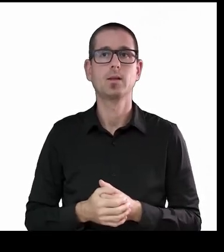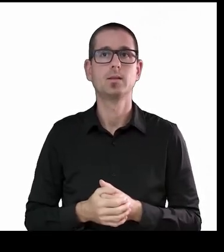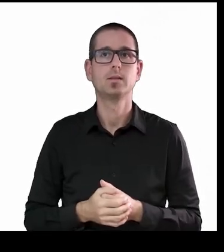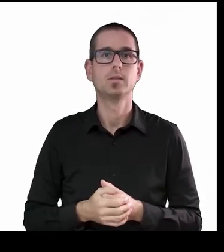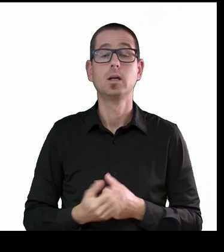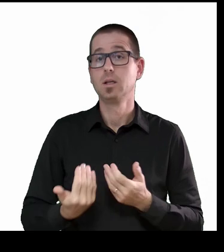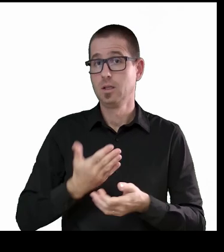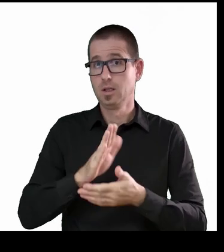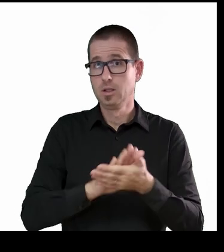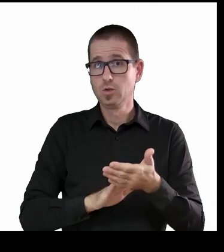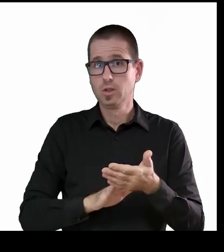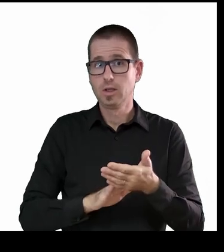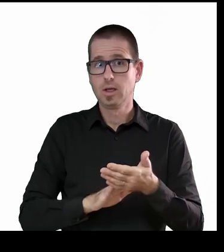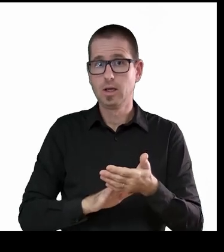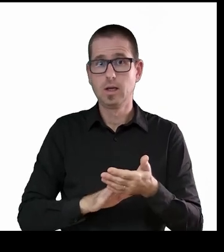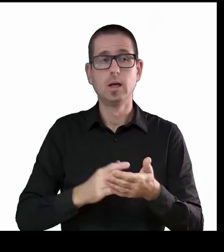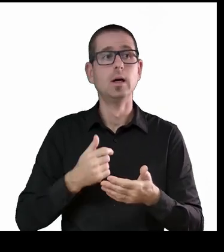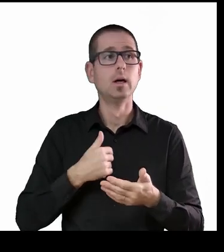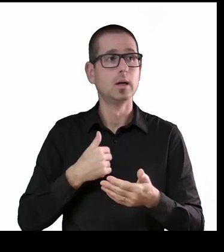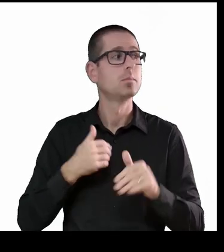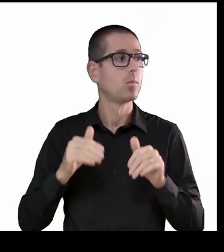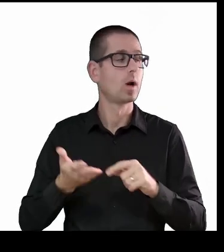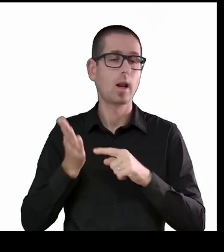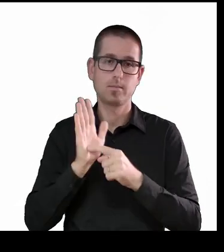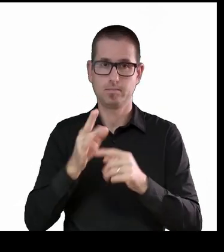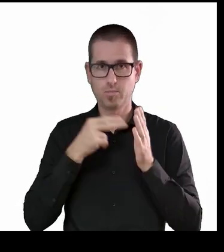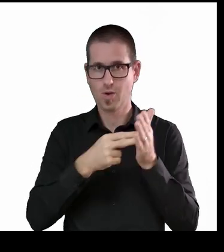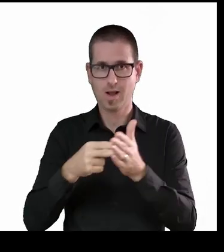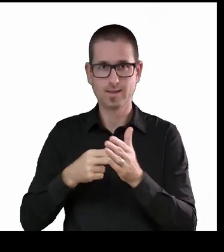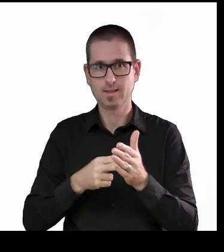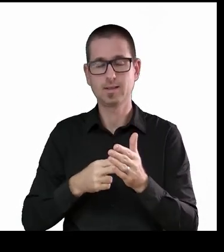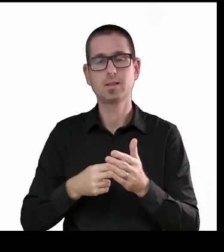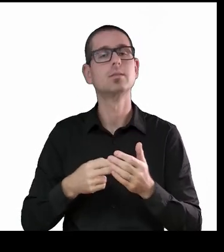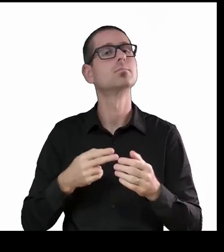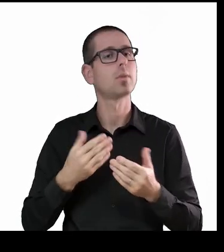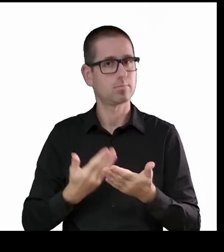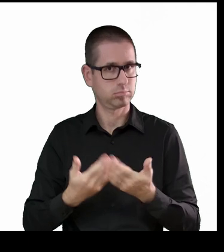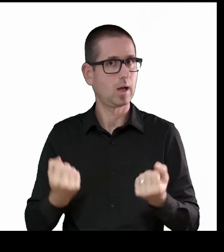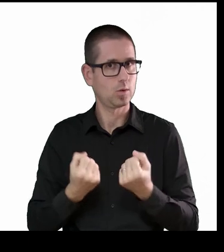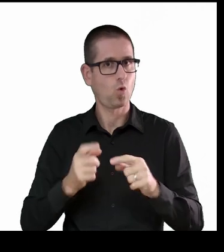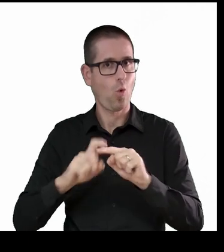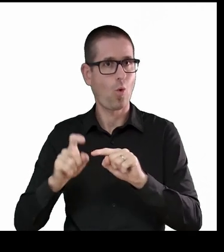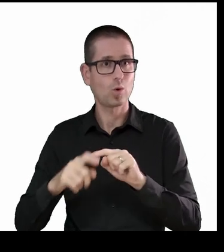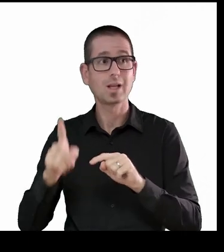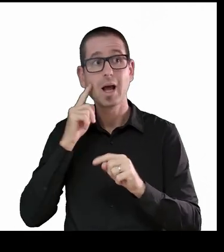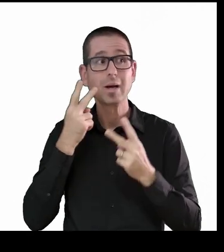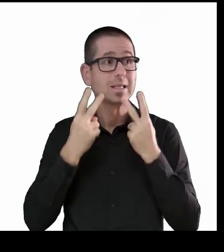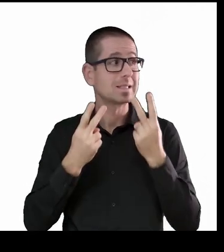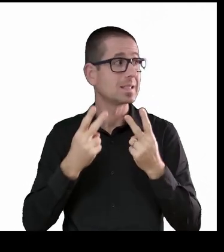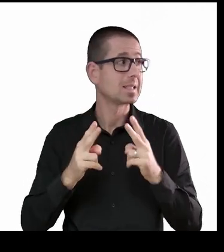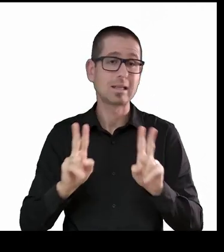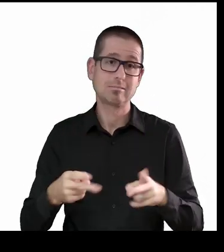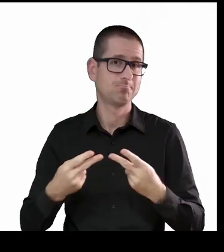At the beginning, I supposed to show you the actual tool, but seems to be not